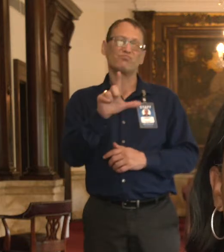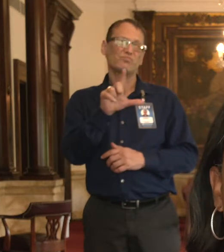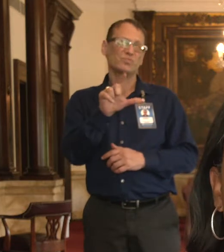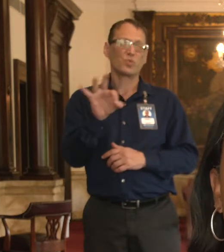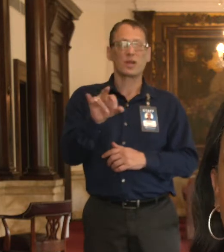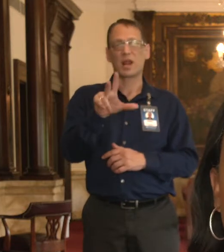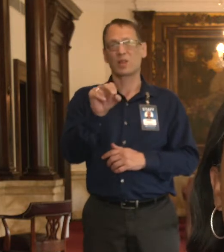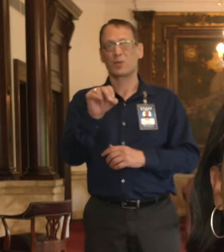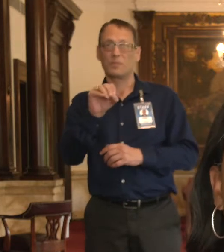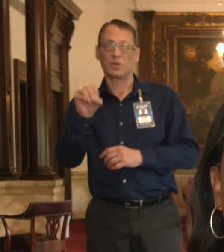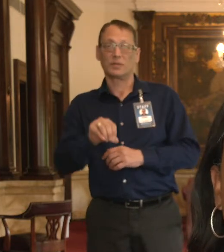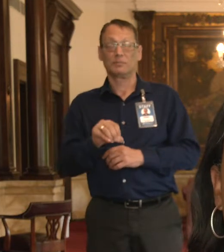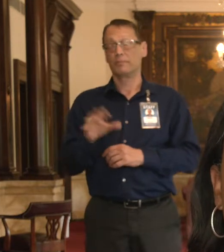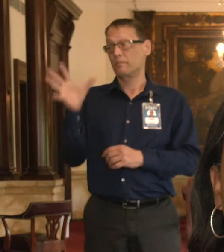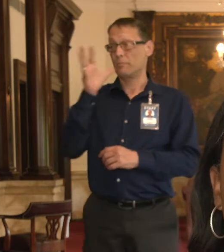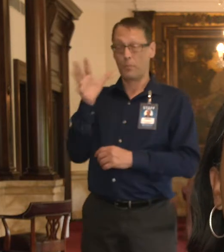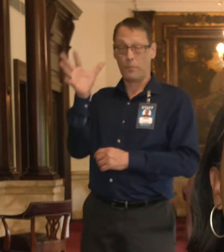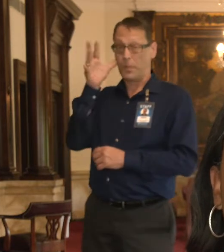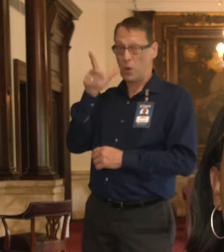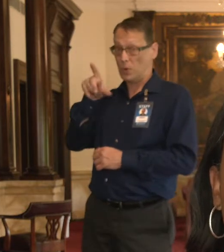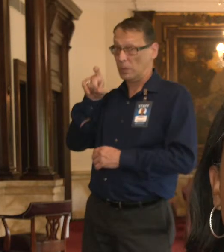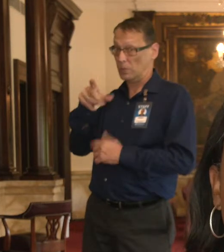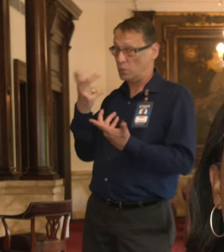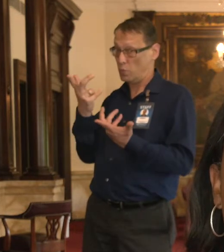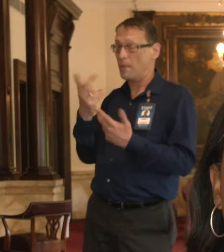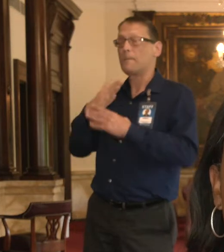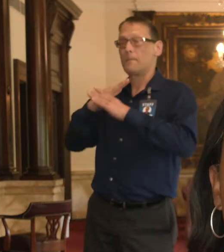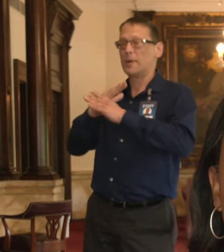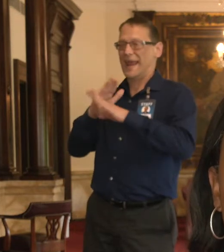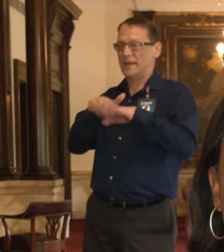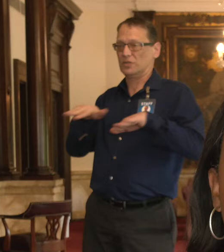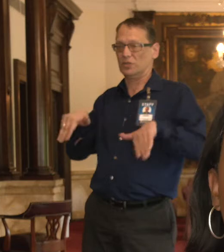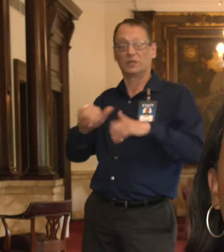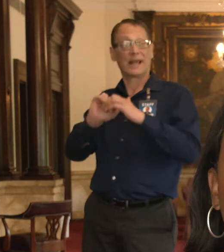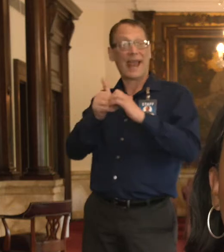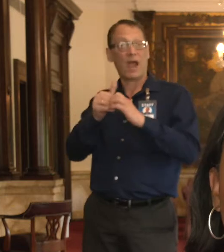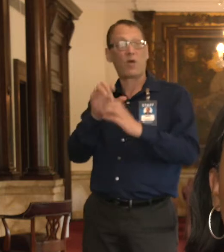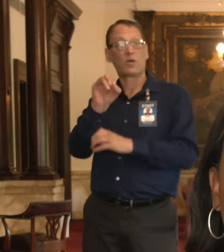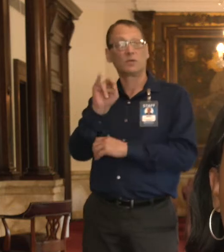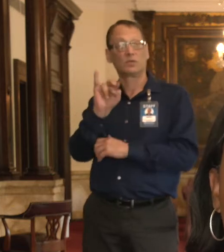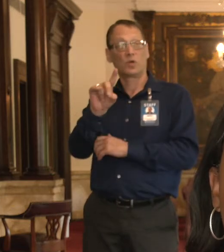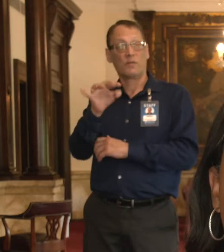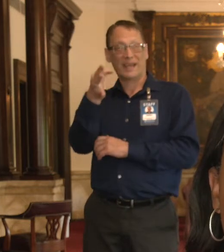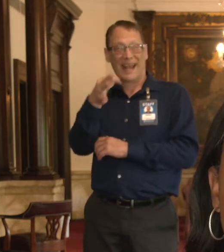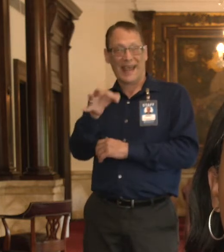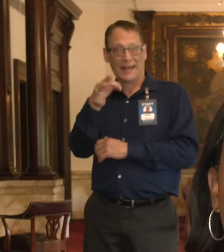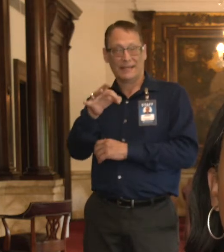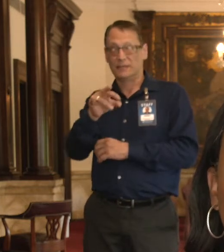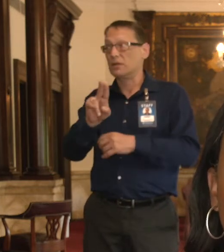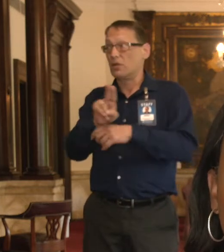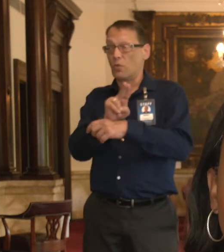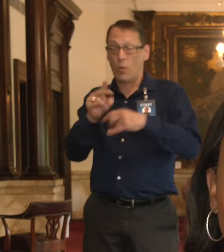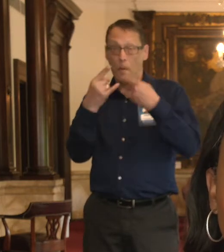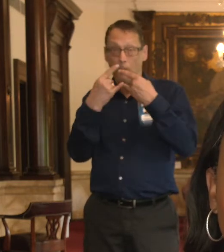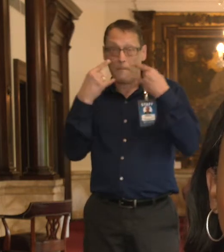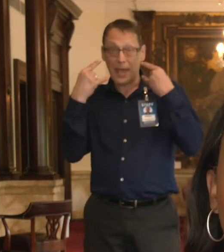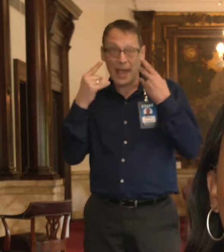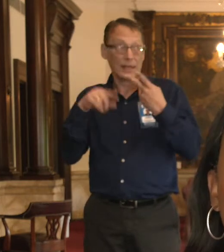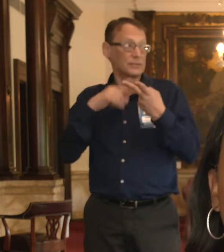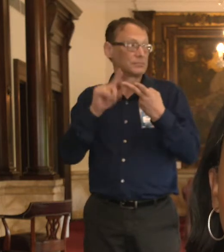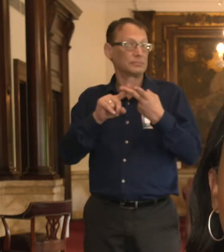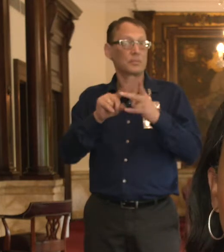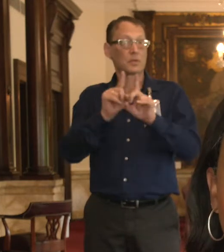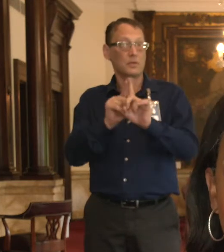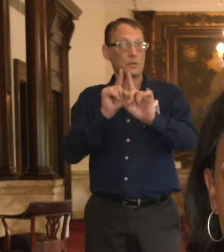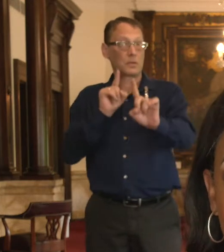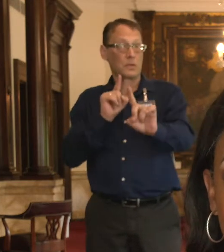on summer break, parents need to protect their children through COVID-19 safety measures, including wearing a mask, social distancing,